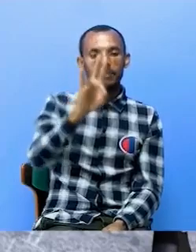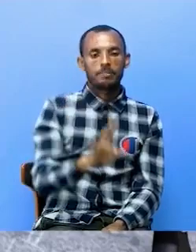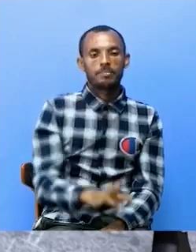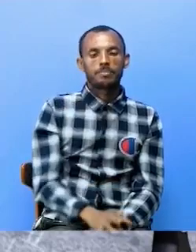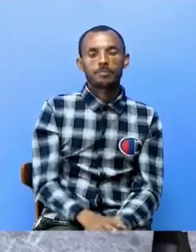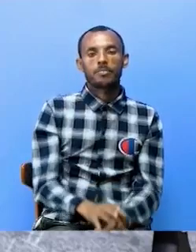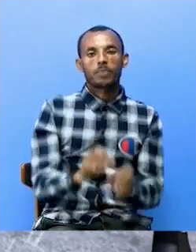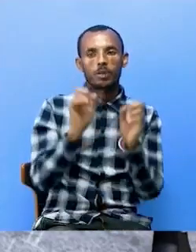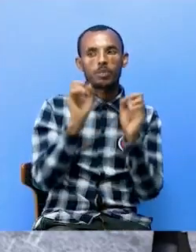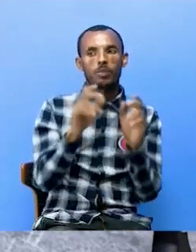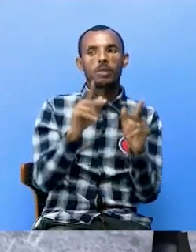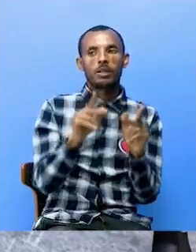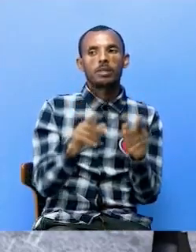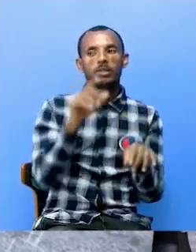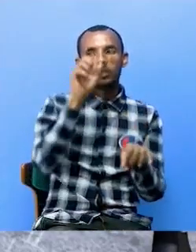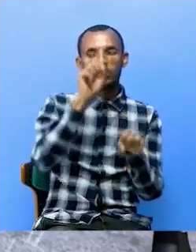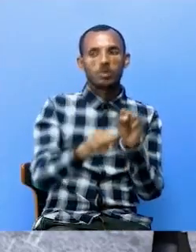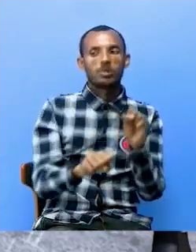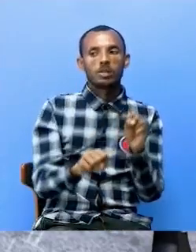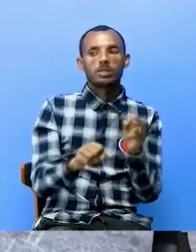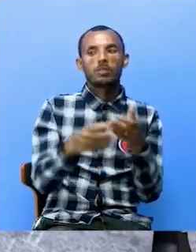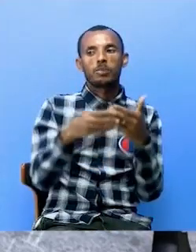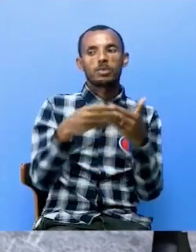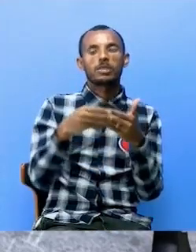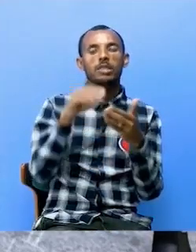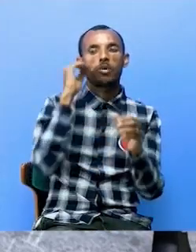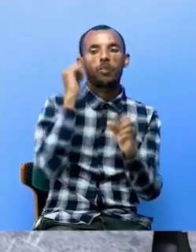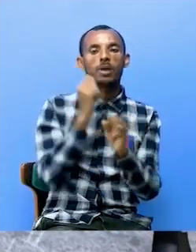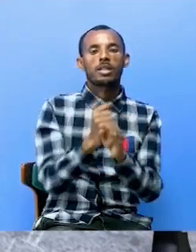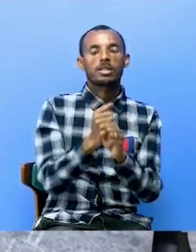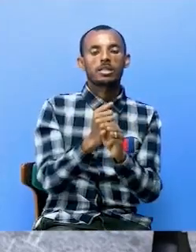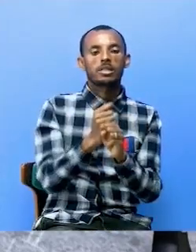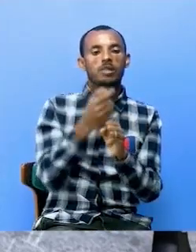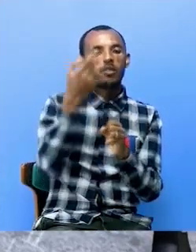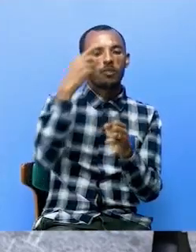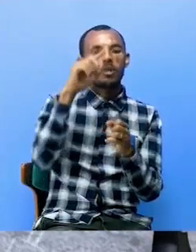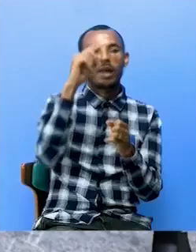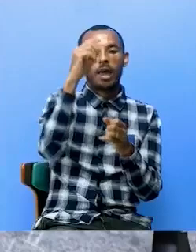27. Okay, so the procedure works for every